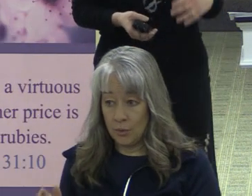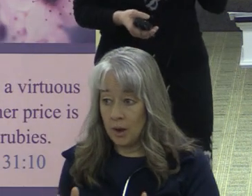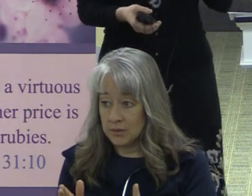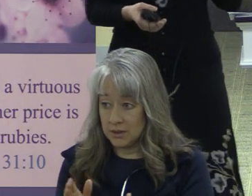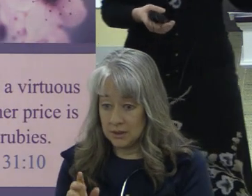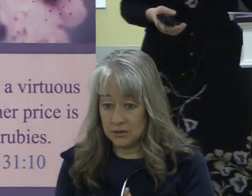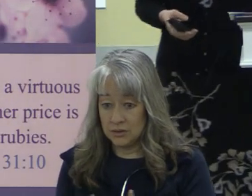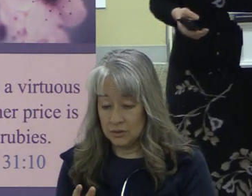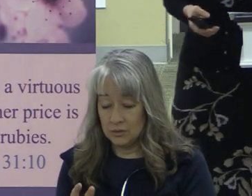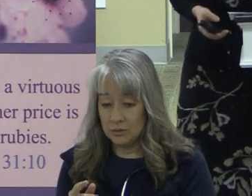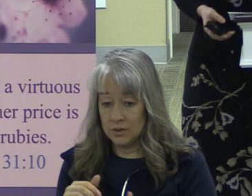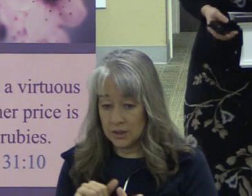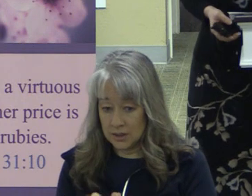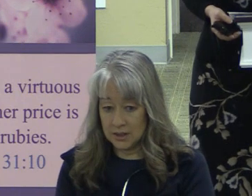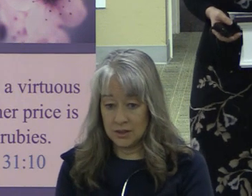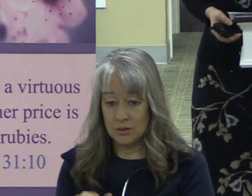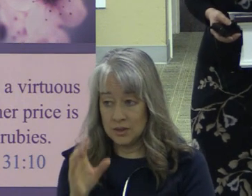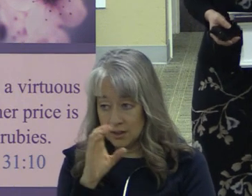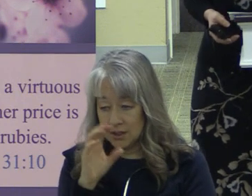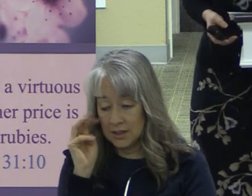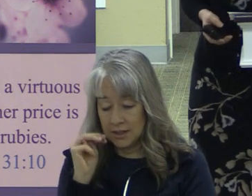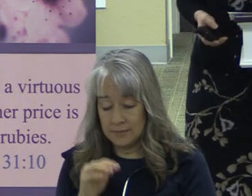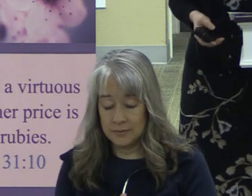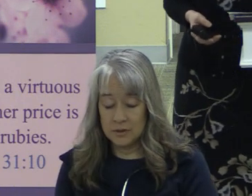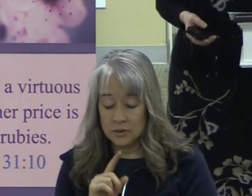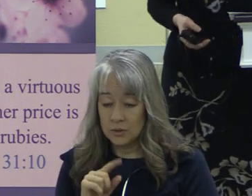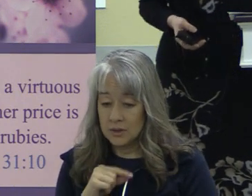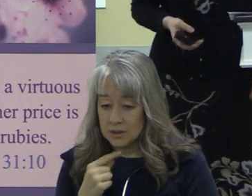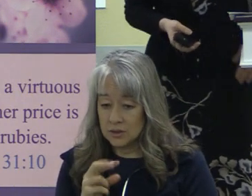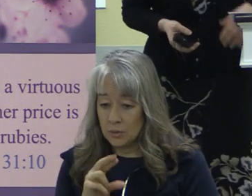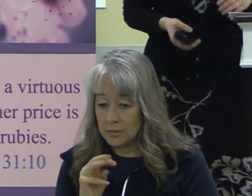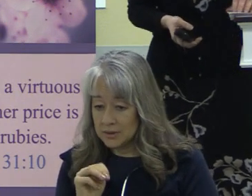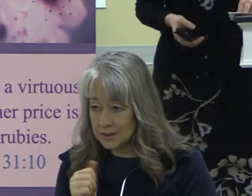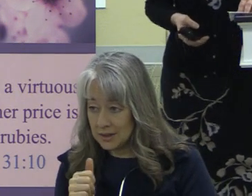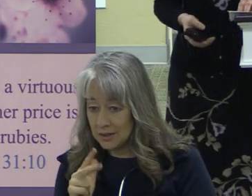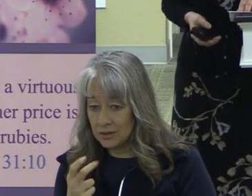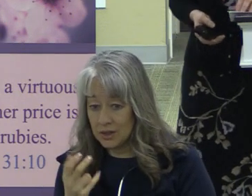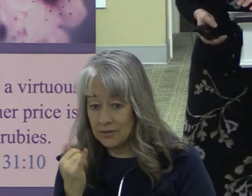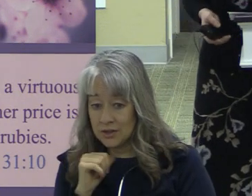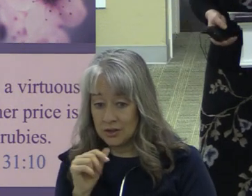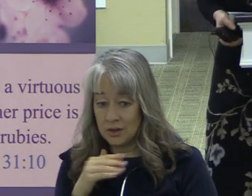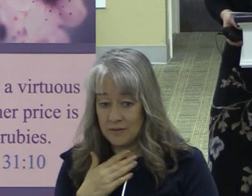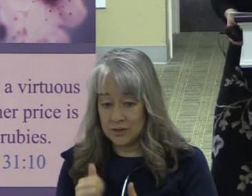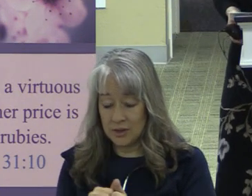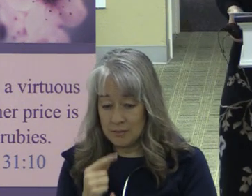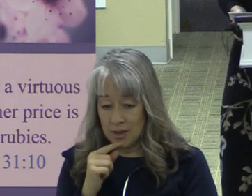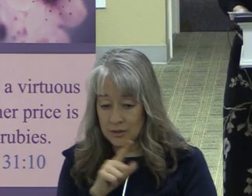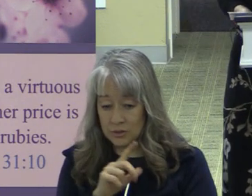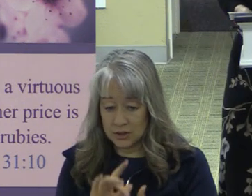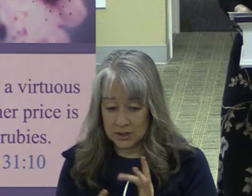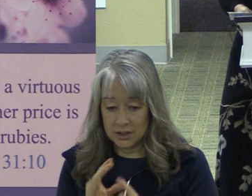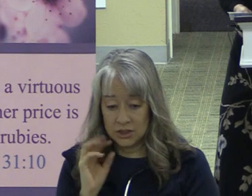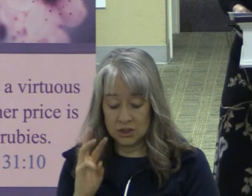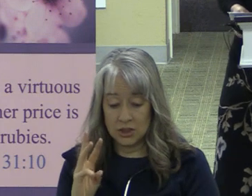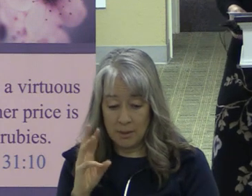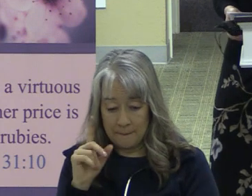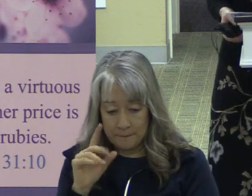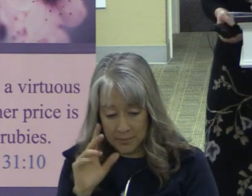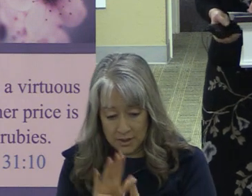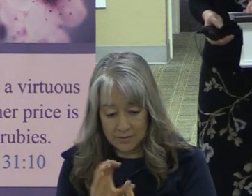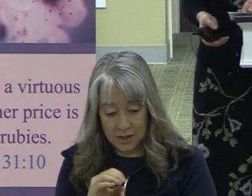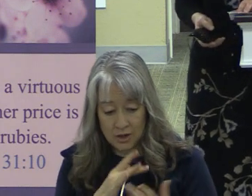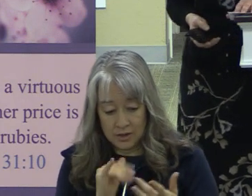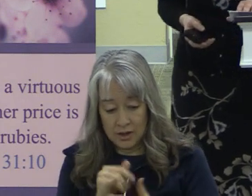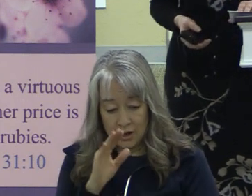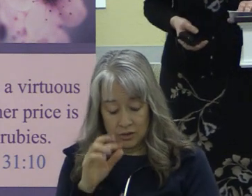to continue to seek him out. So it says in Romans 10:13, if thou shalt confess with thy mouth the Lord Jesus and shall believe in thine